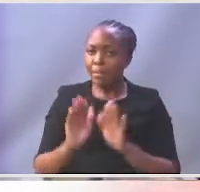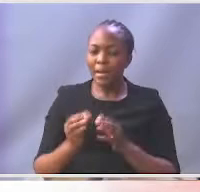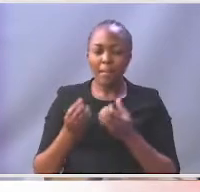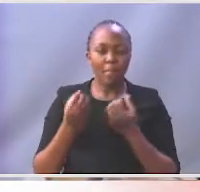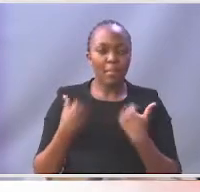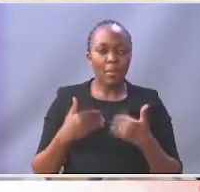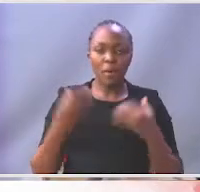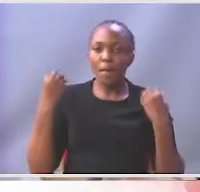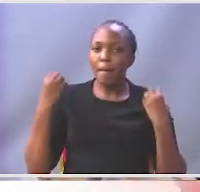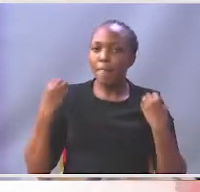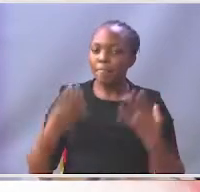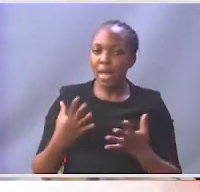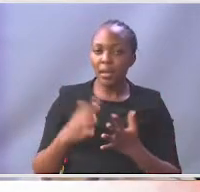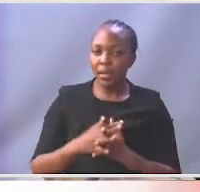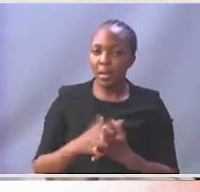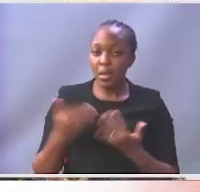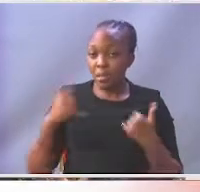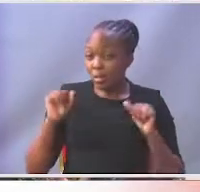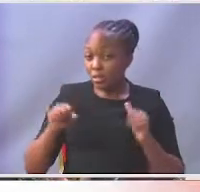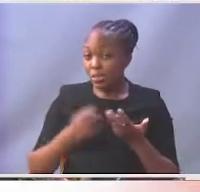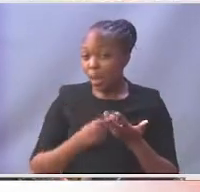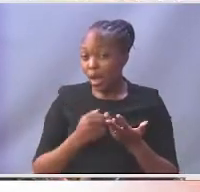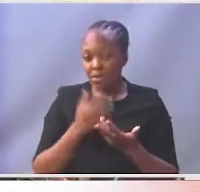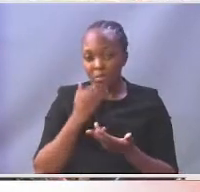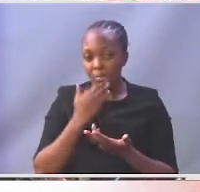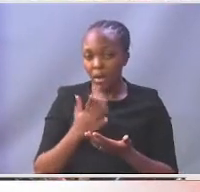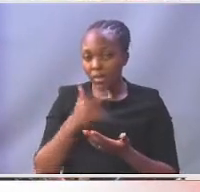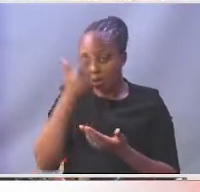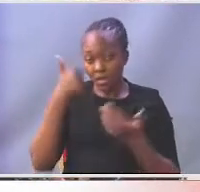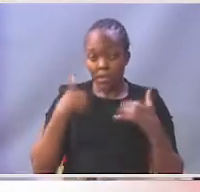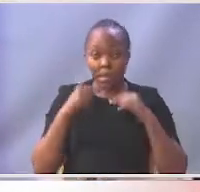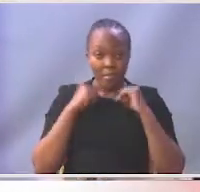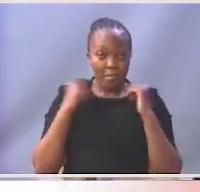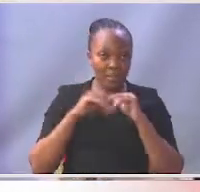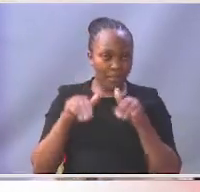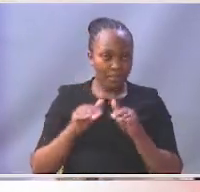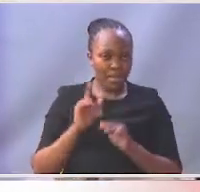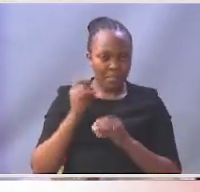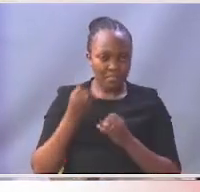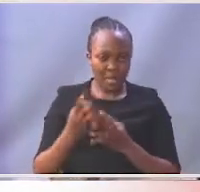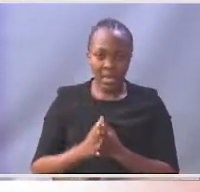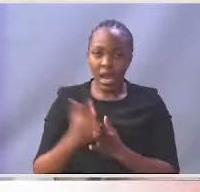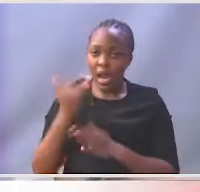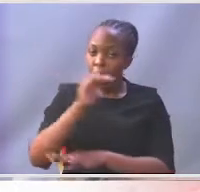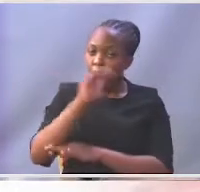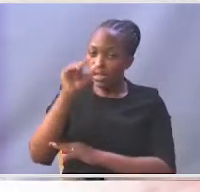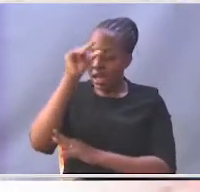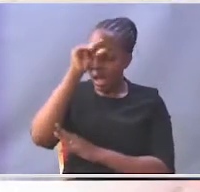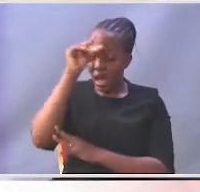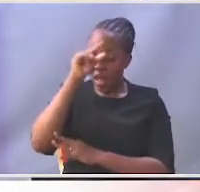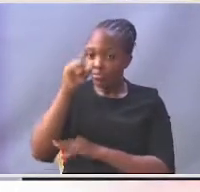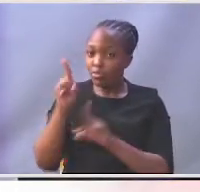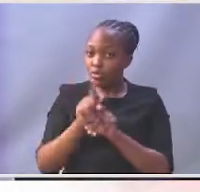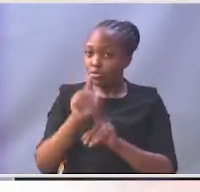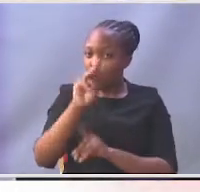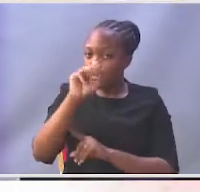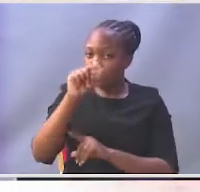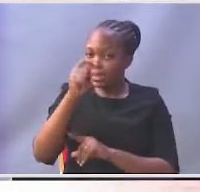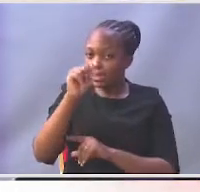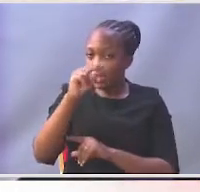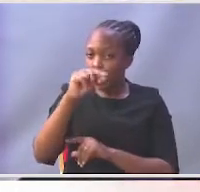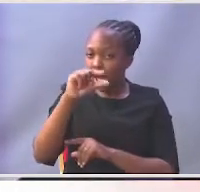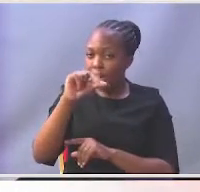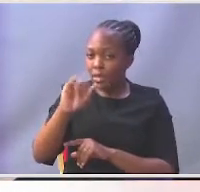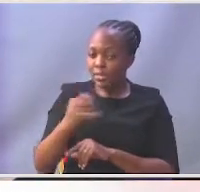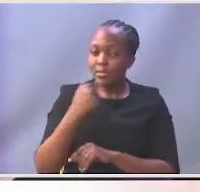Wale ambaye wameuawa na bunduki. So kwa hivyo tunataka kuomba serikali, tunataka kuomba Matiangi alisema ya kwamba operation kali inafanywa.